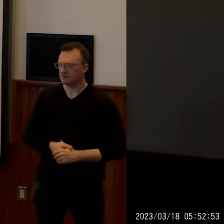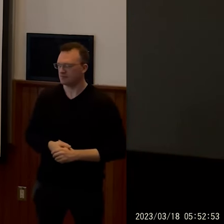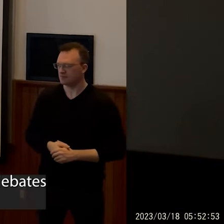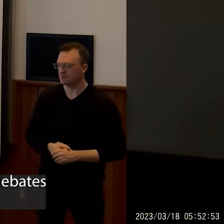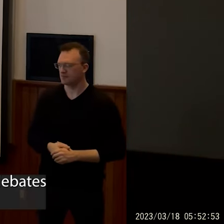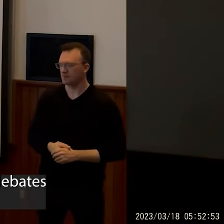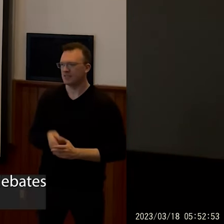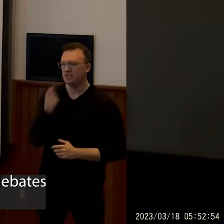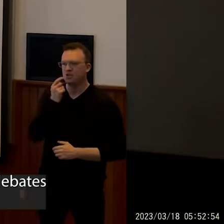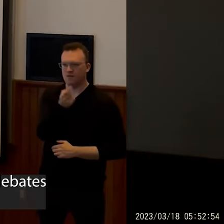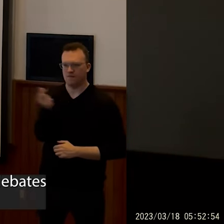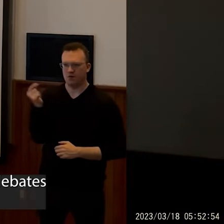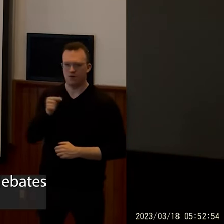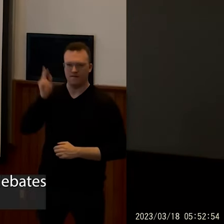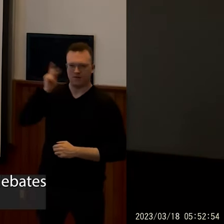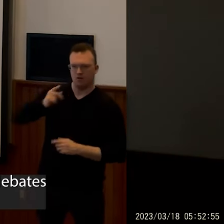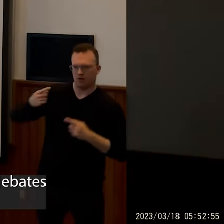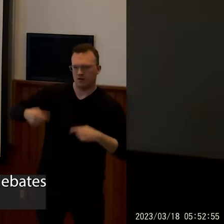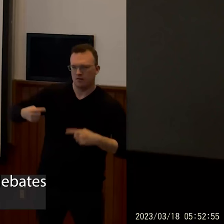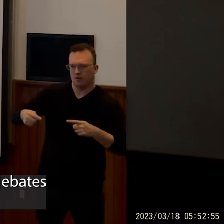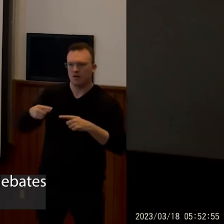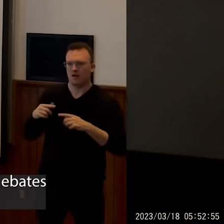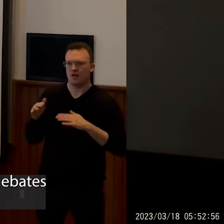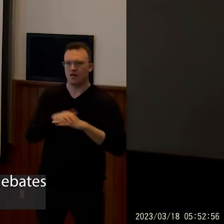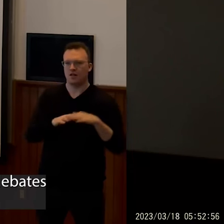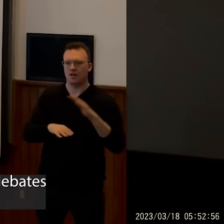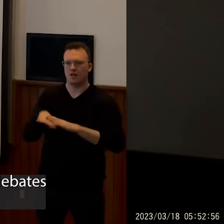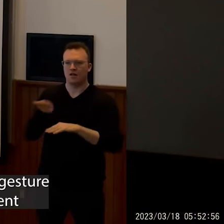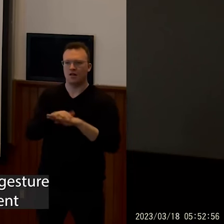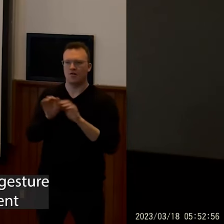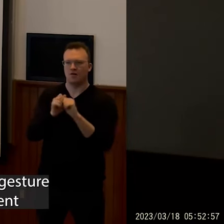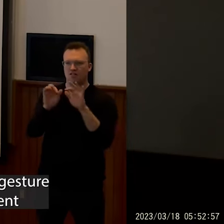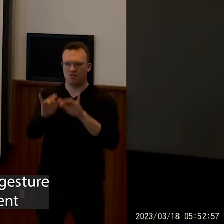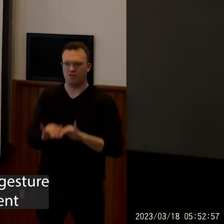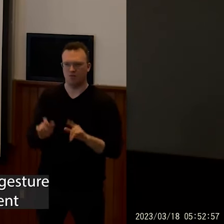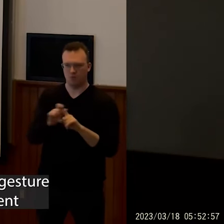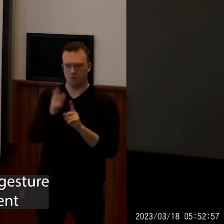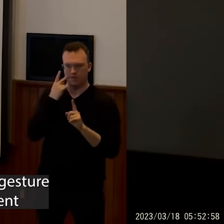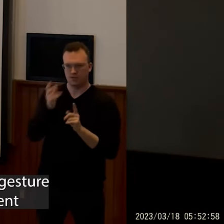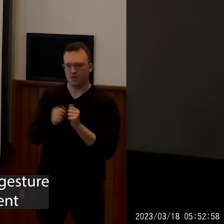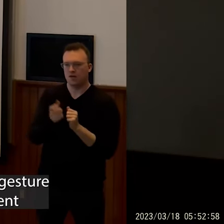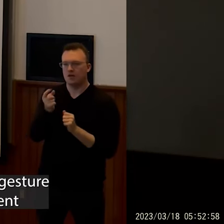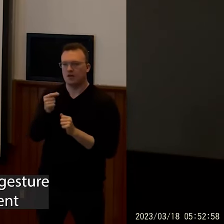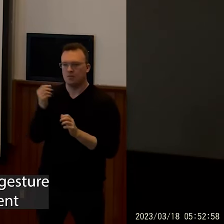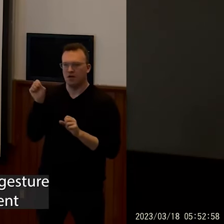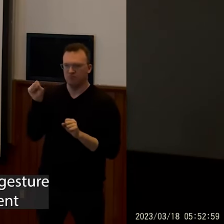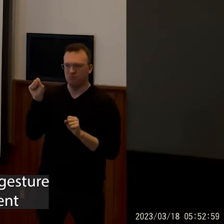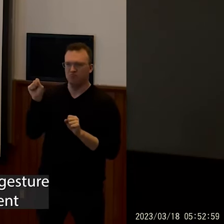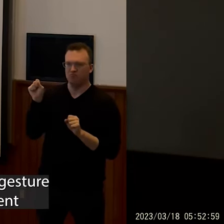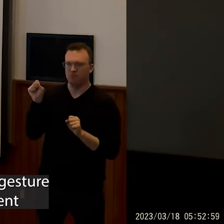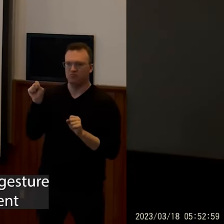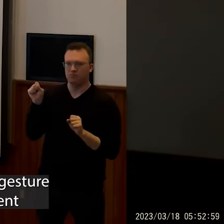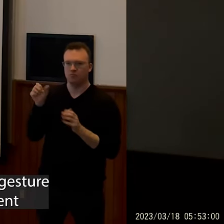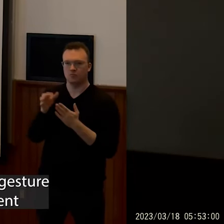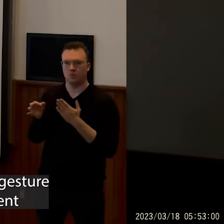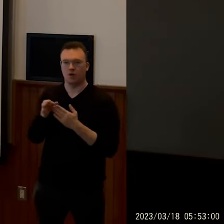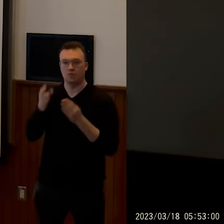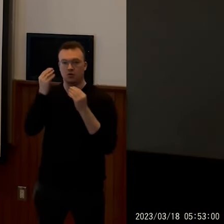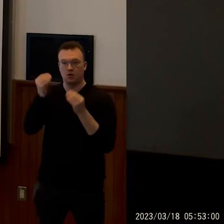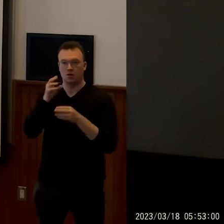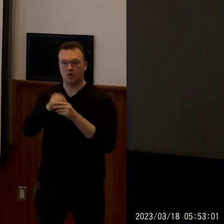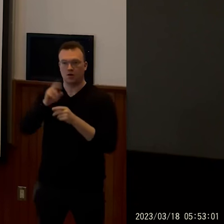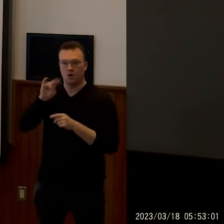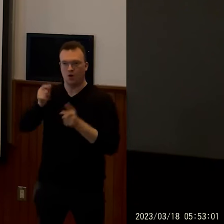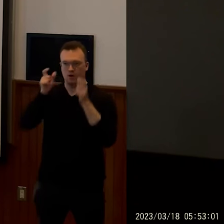Were just a few of the philosophical debates and layers of scribbled words that could be seen with a slight head gesture, which enabled the optional content in her